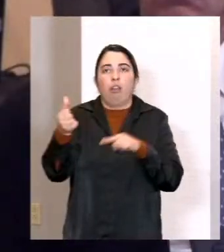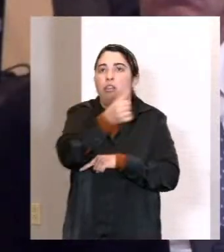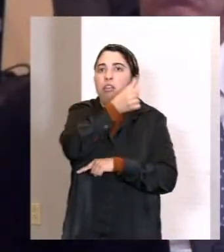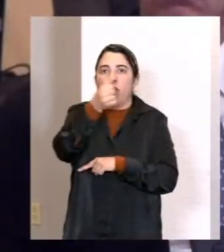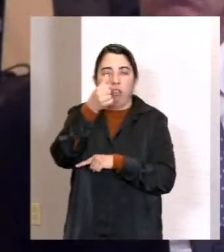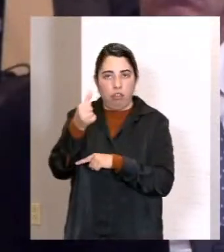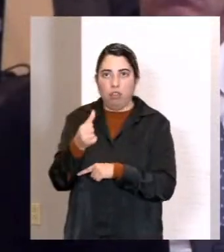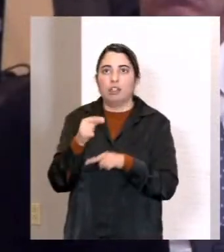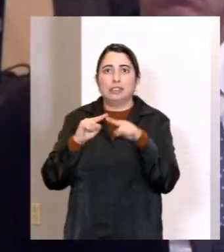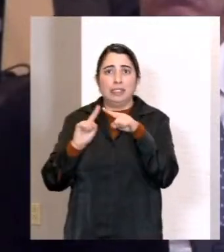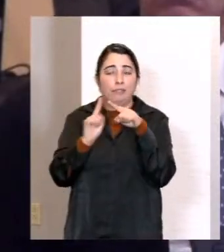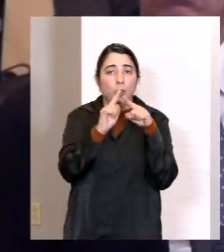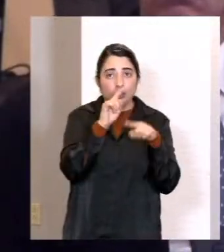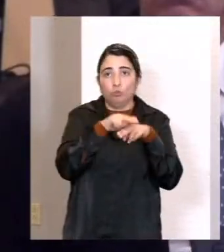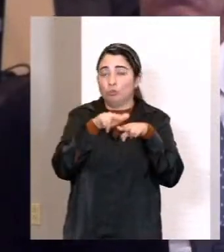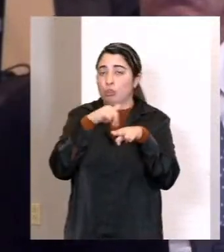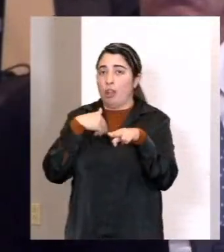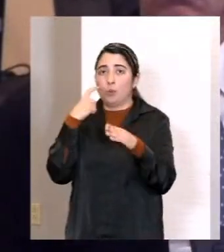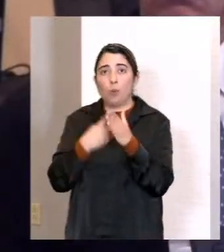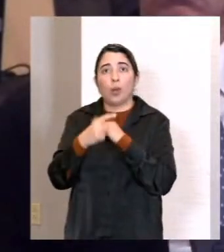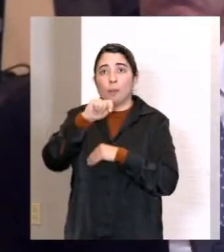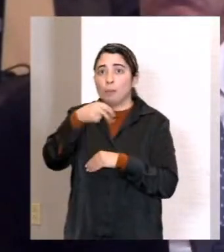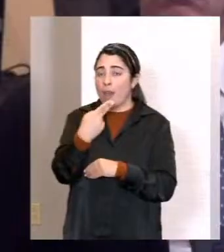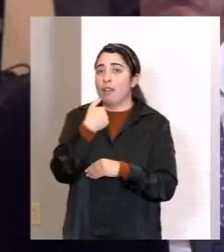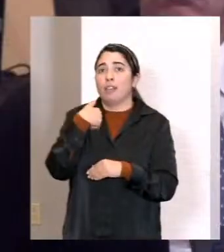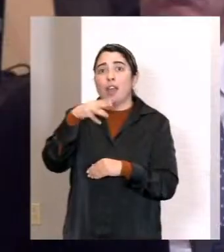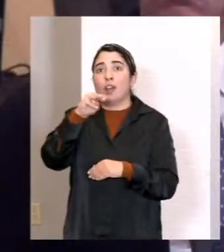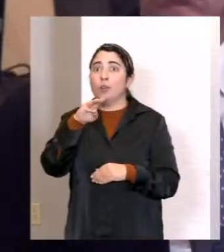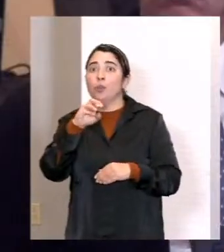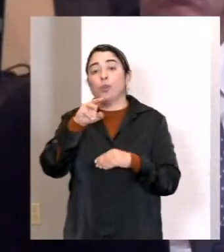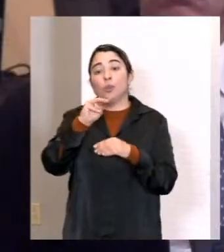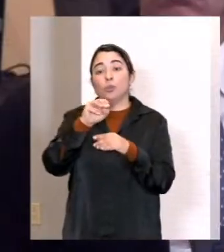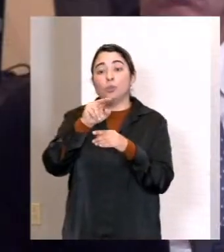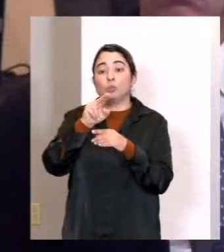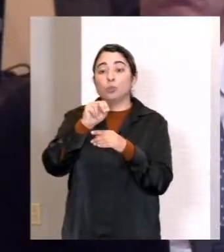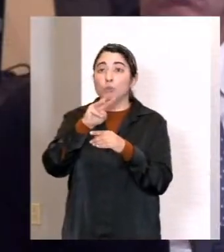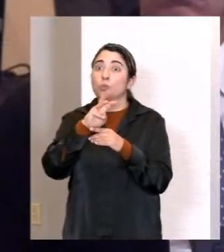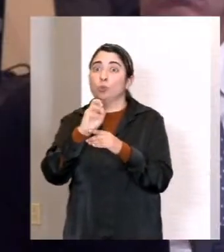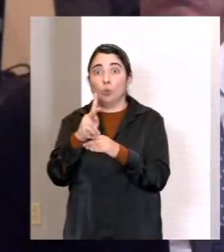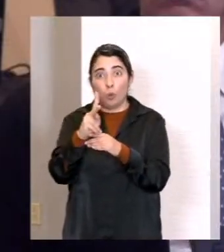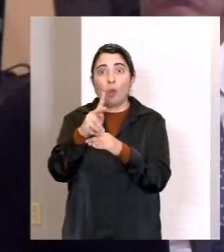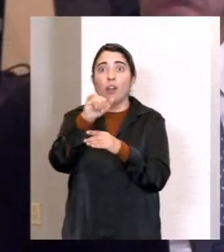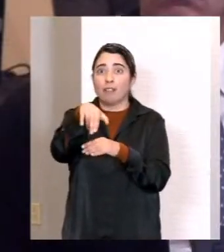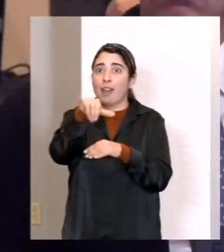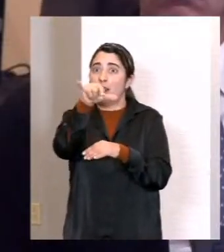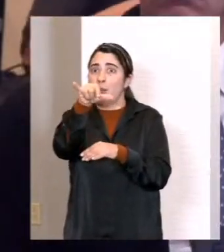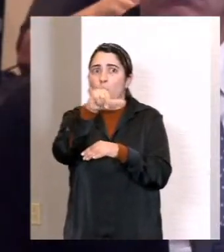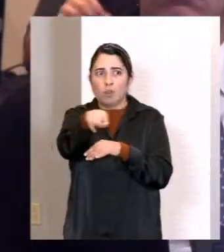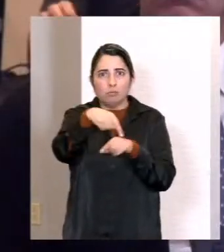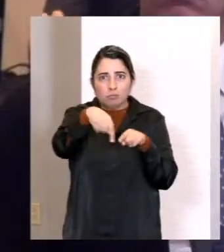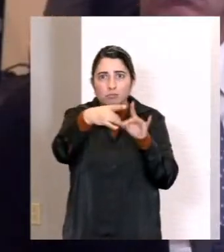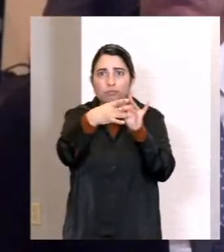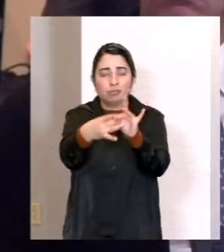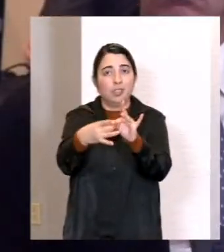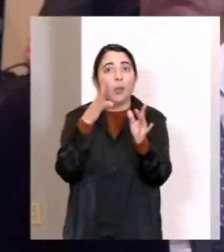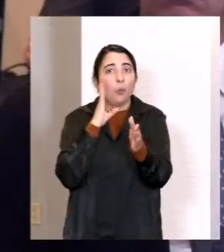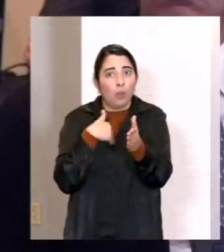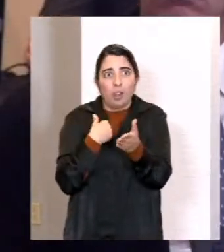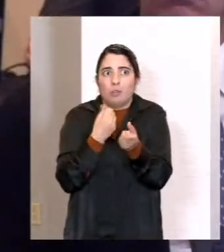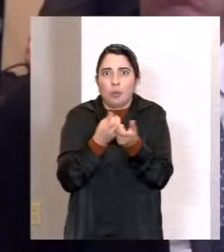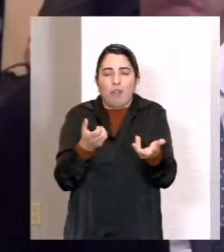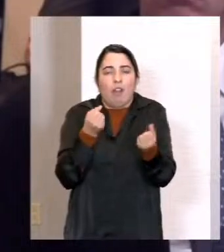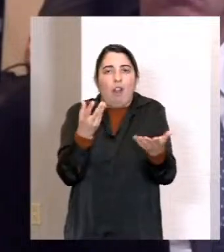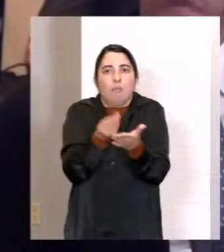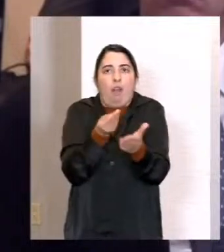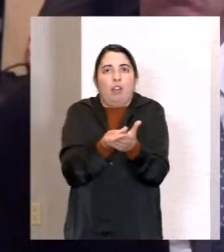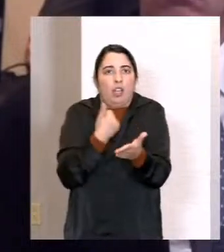that, as I say, that path to Newark Airport would have been a revenue generator, and I'm surprised you guys didn't put it on there. I agree with what